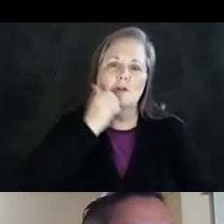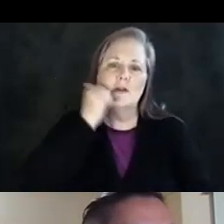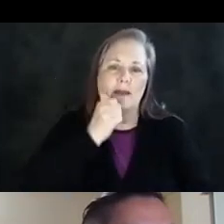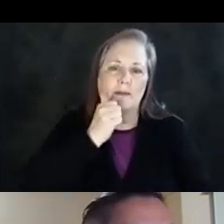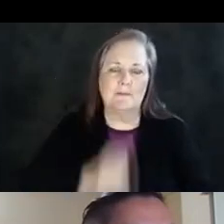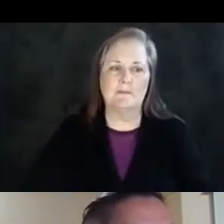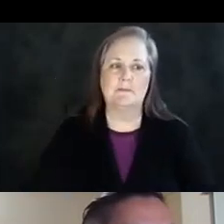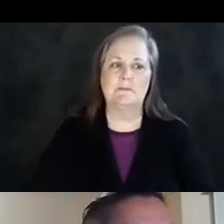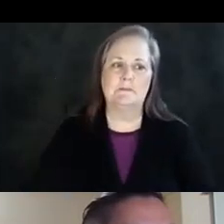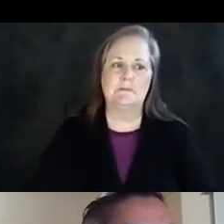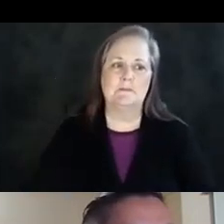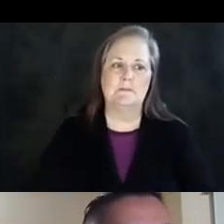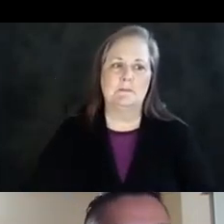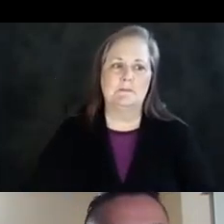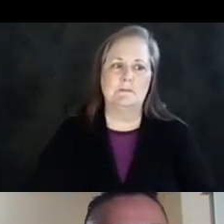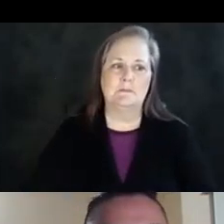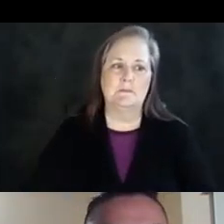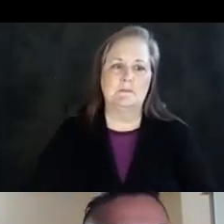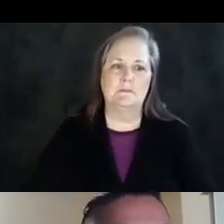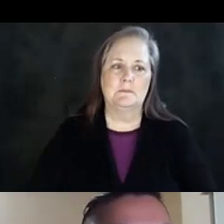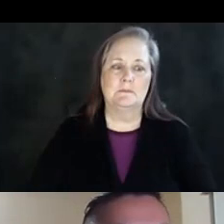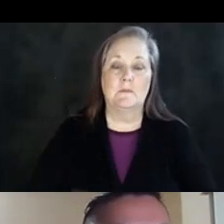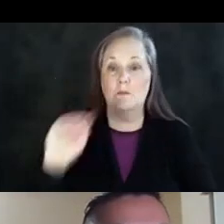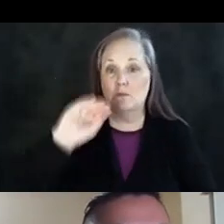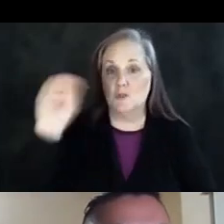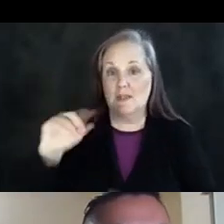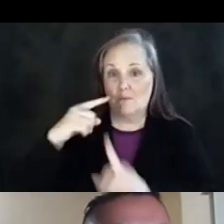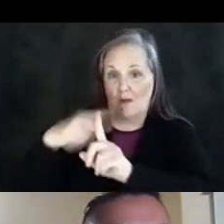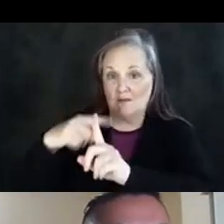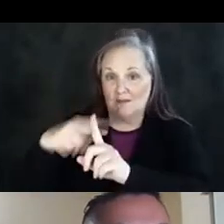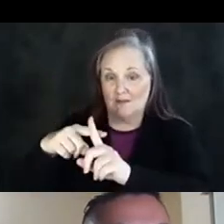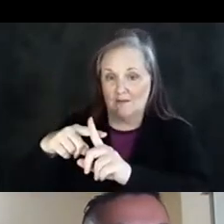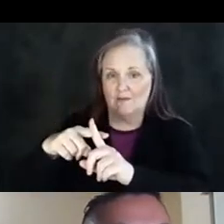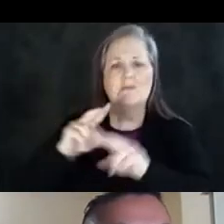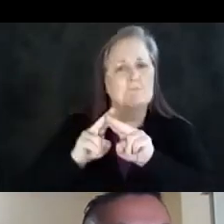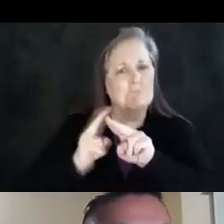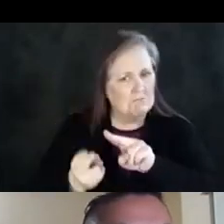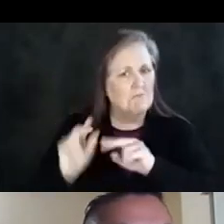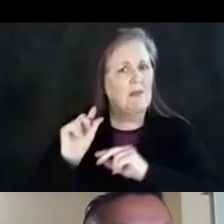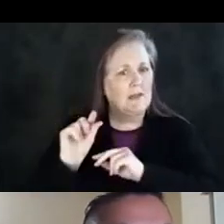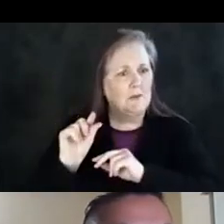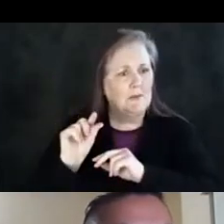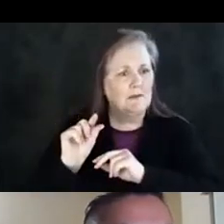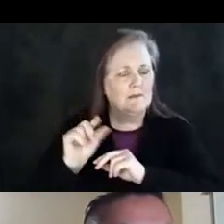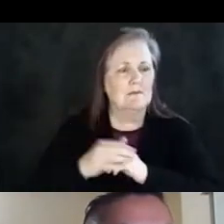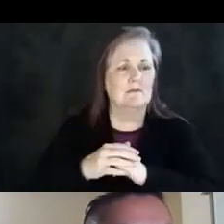And our percent positivity has also dropped a little bit